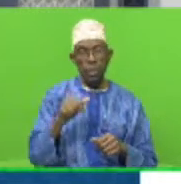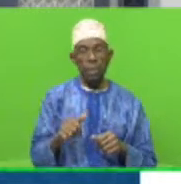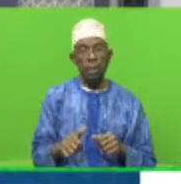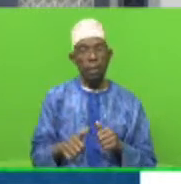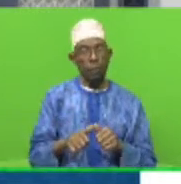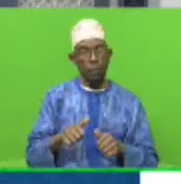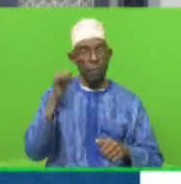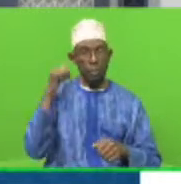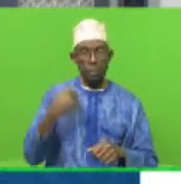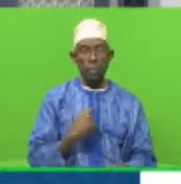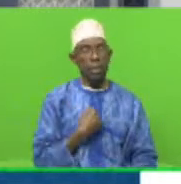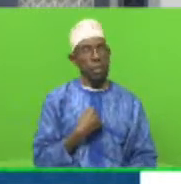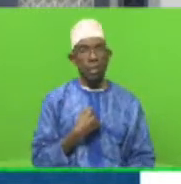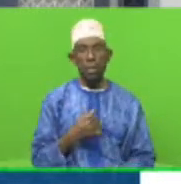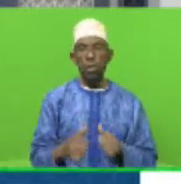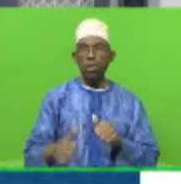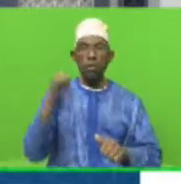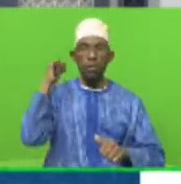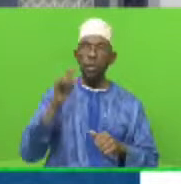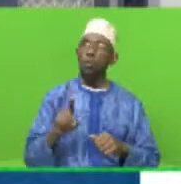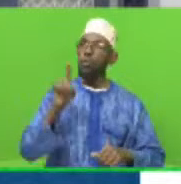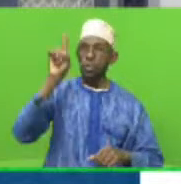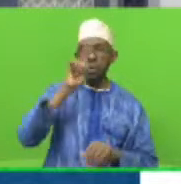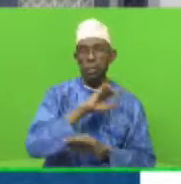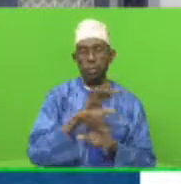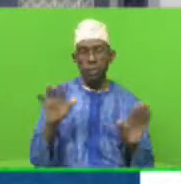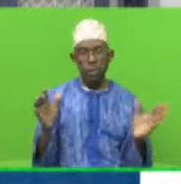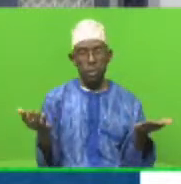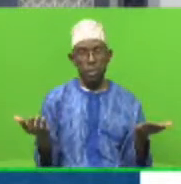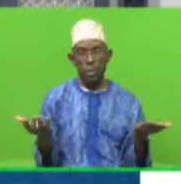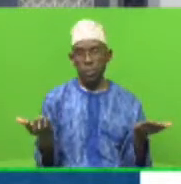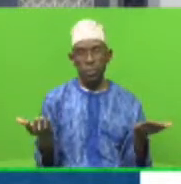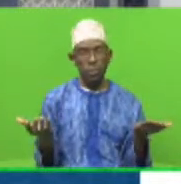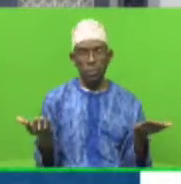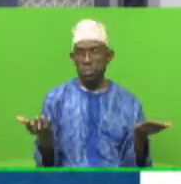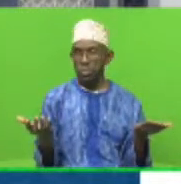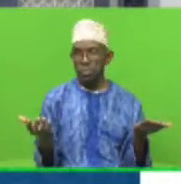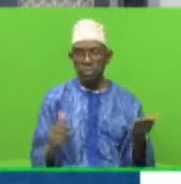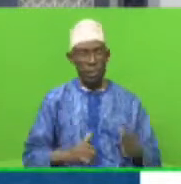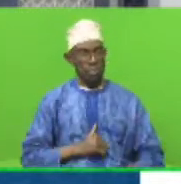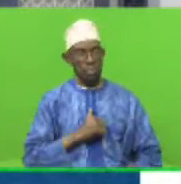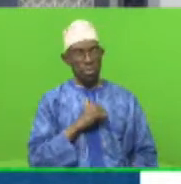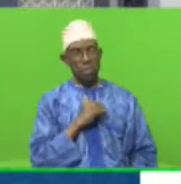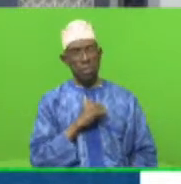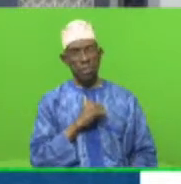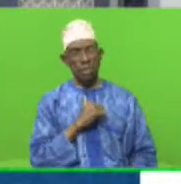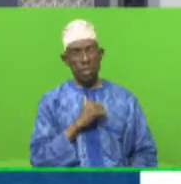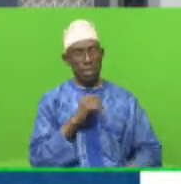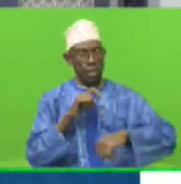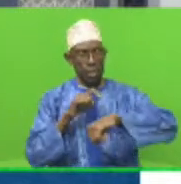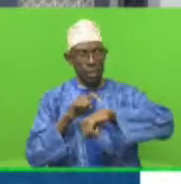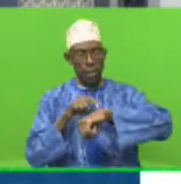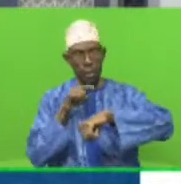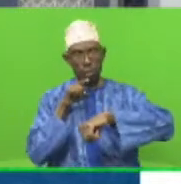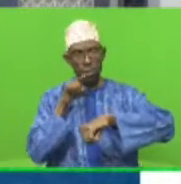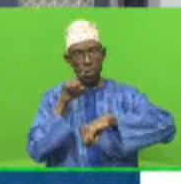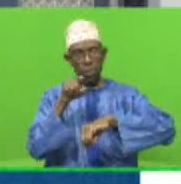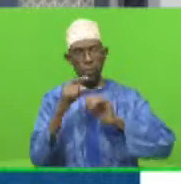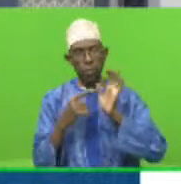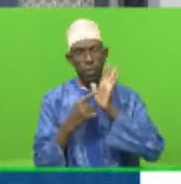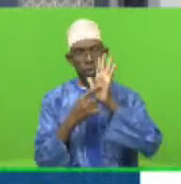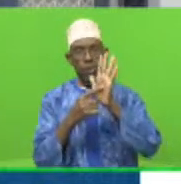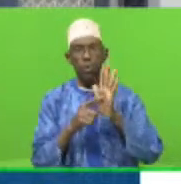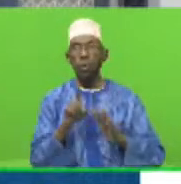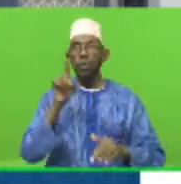not objecting to me, you're objecting to Allah subhanahu wa ta'ala. So al-kibr, when you show